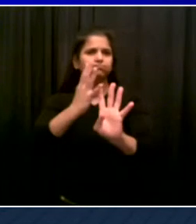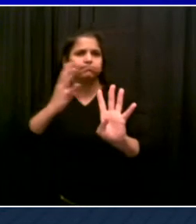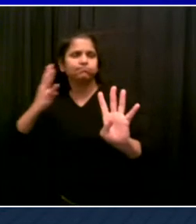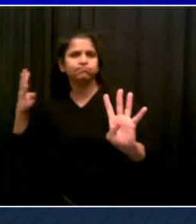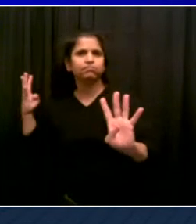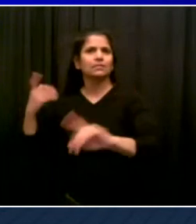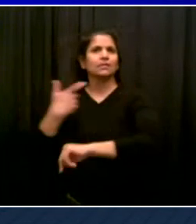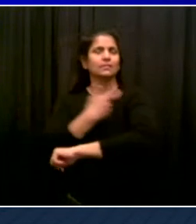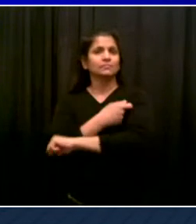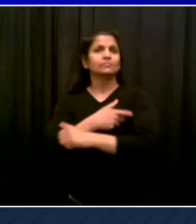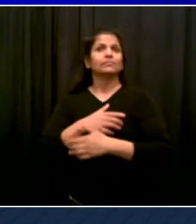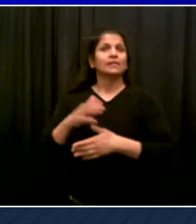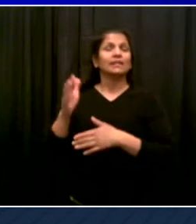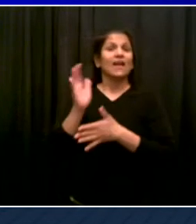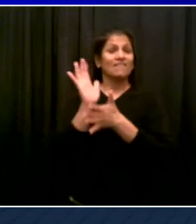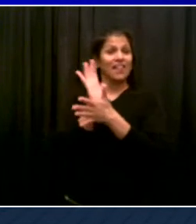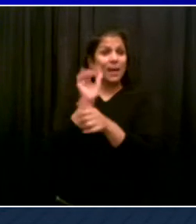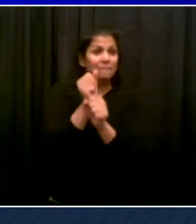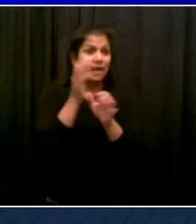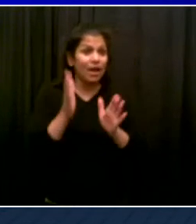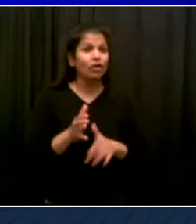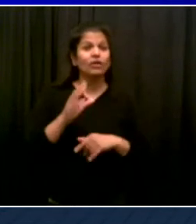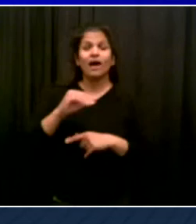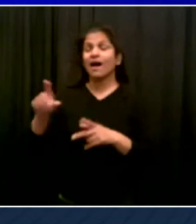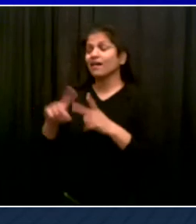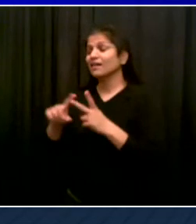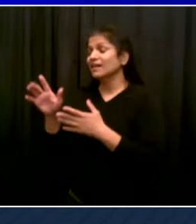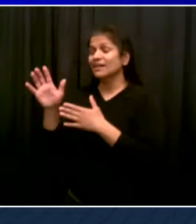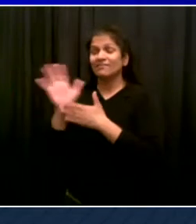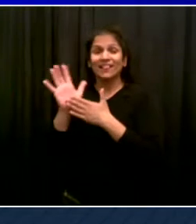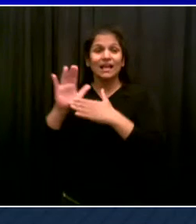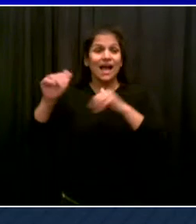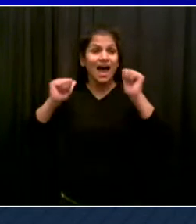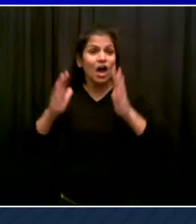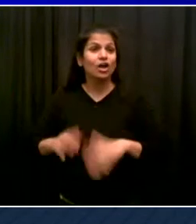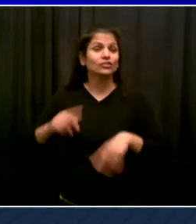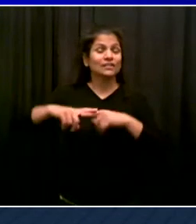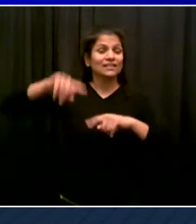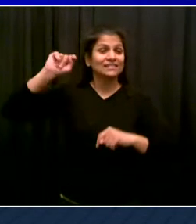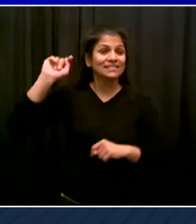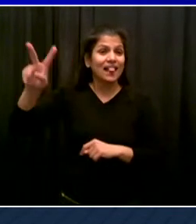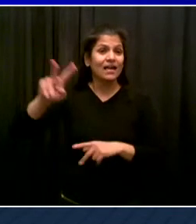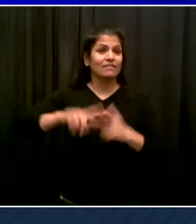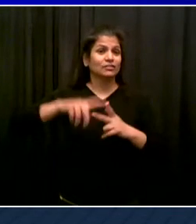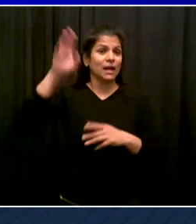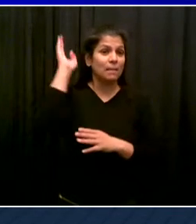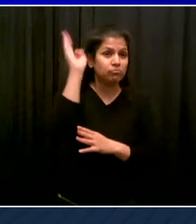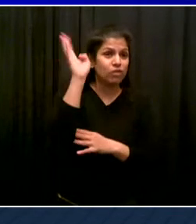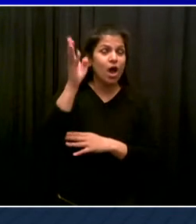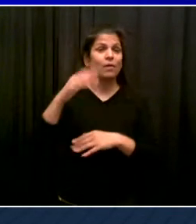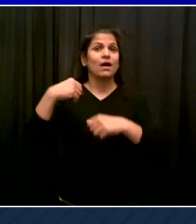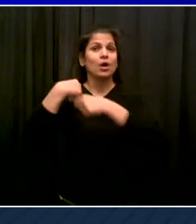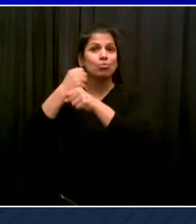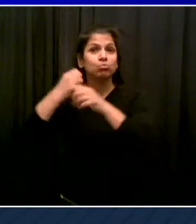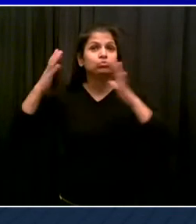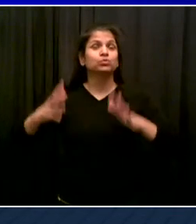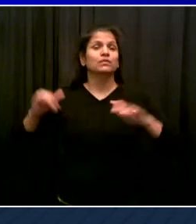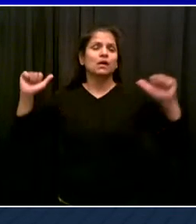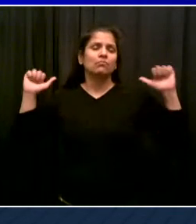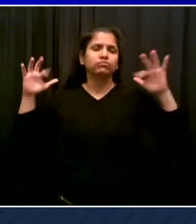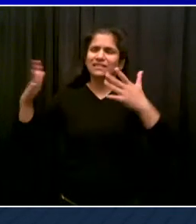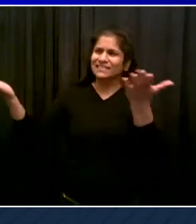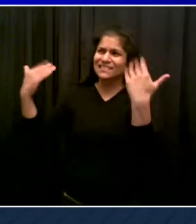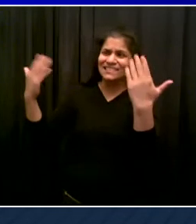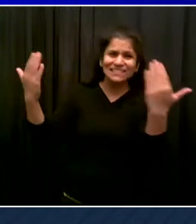need our cultural community back. We need all of New York City to come alive again, and we are a city of culture and the